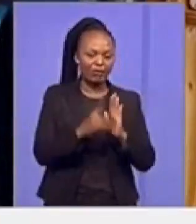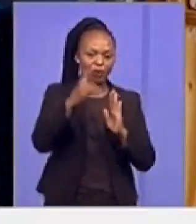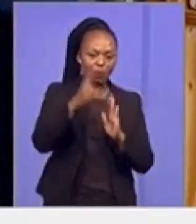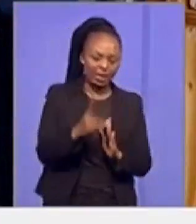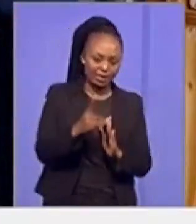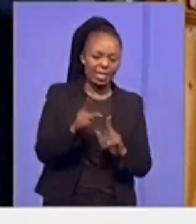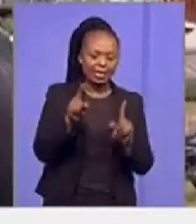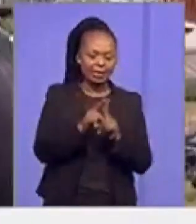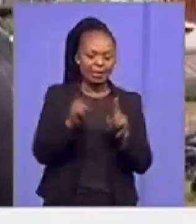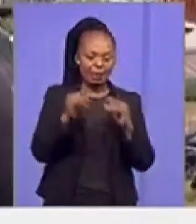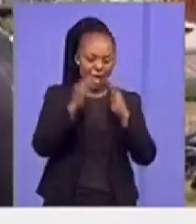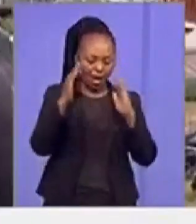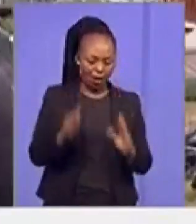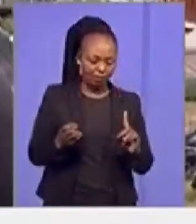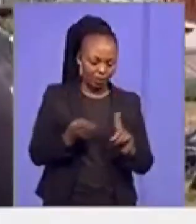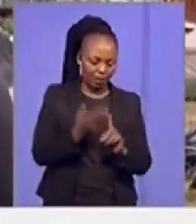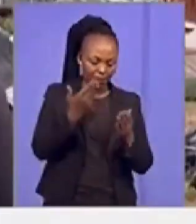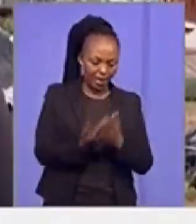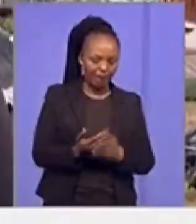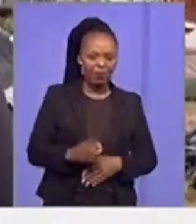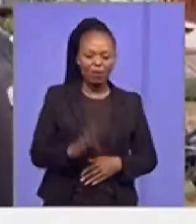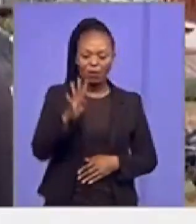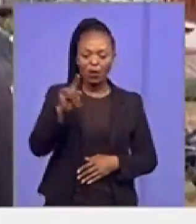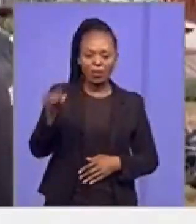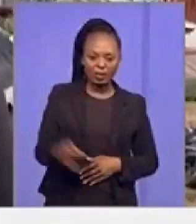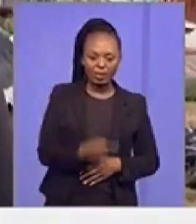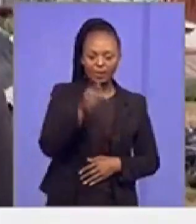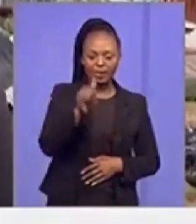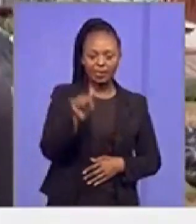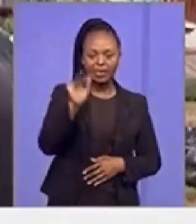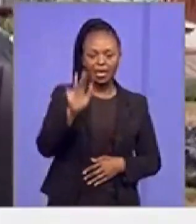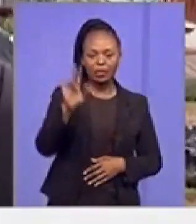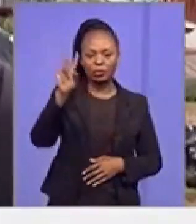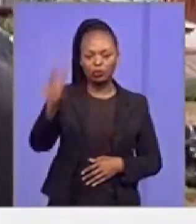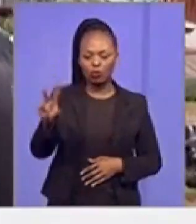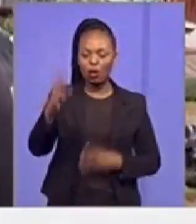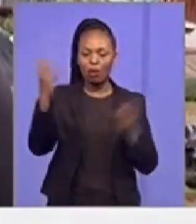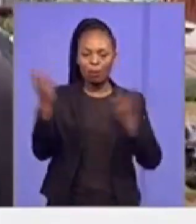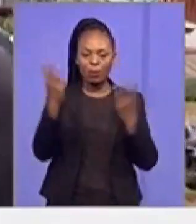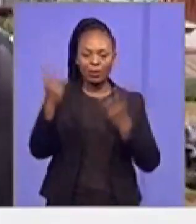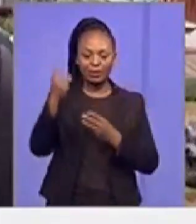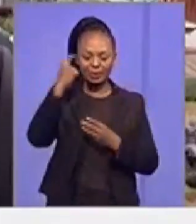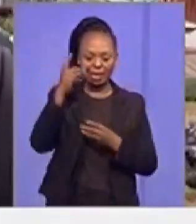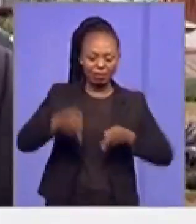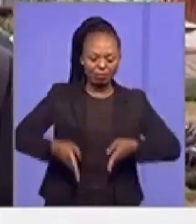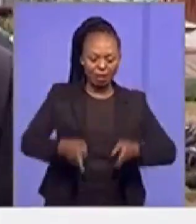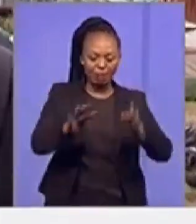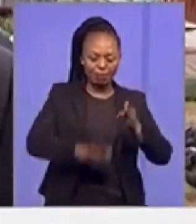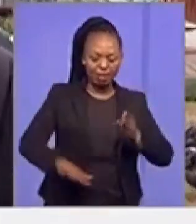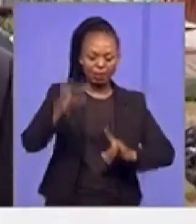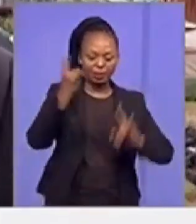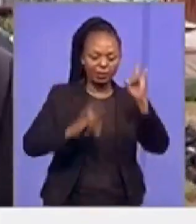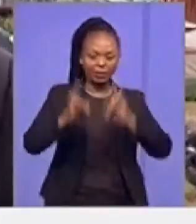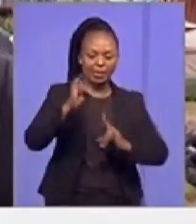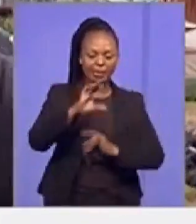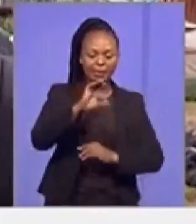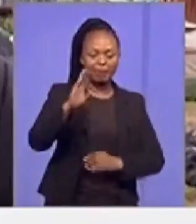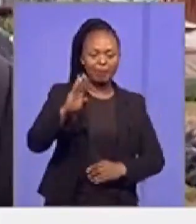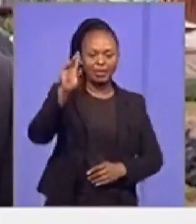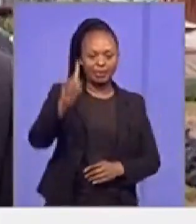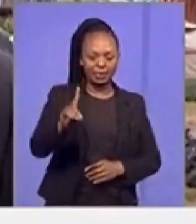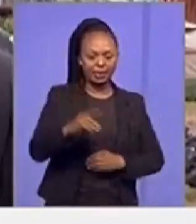well as housing. We've counted 4,692 people in the CBD. The mayor is talking about a